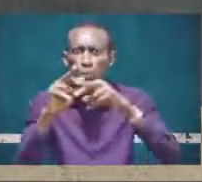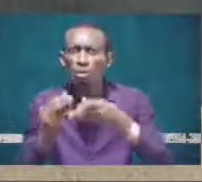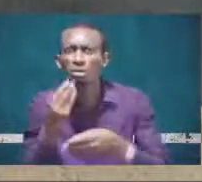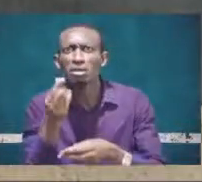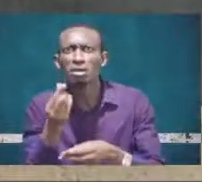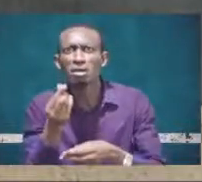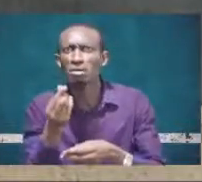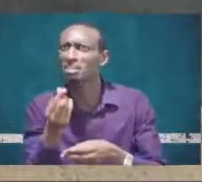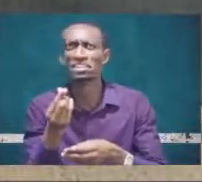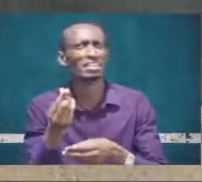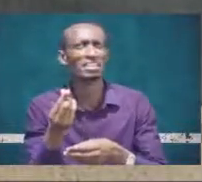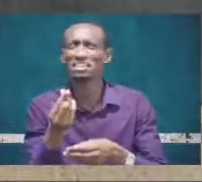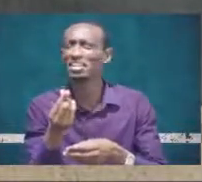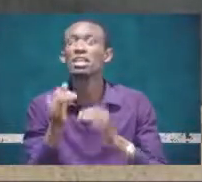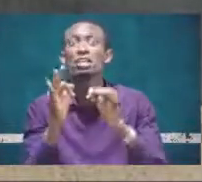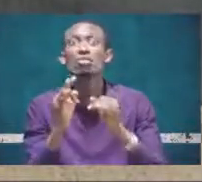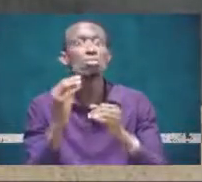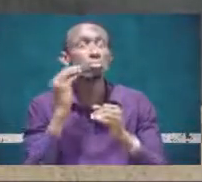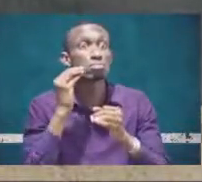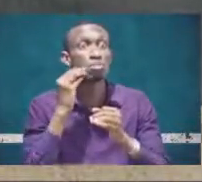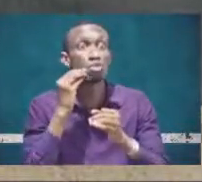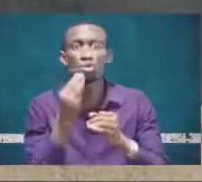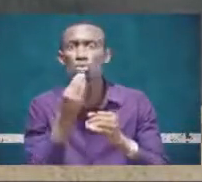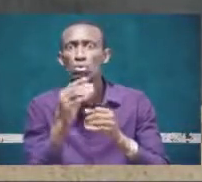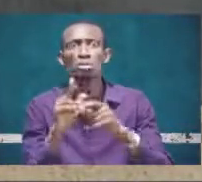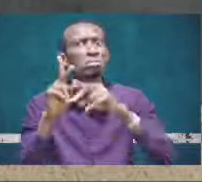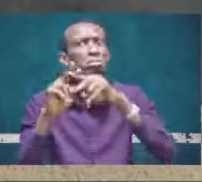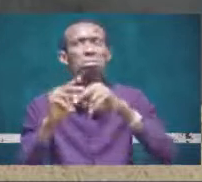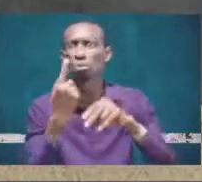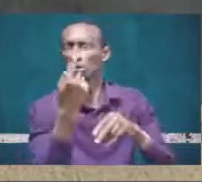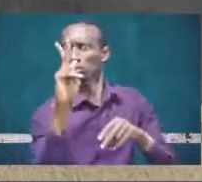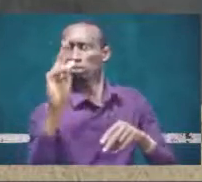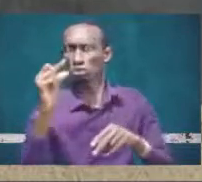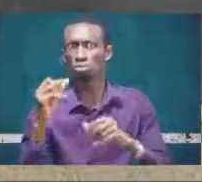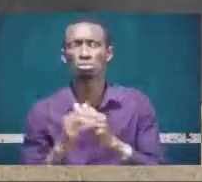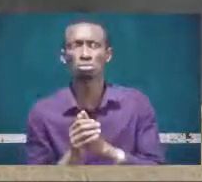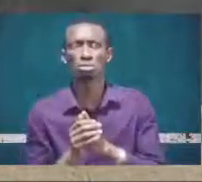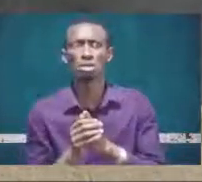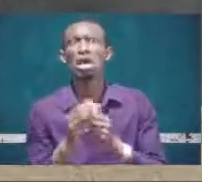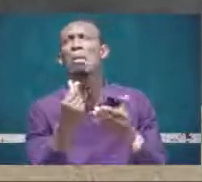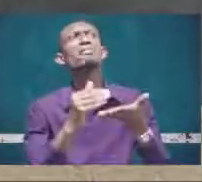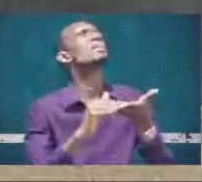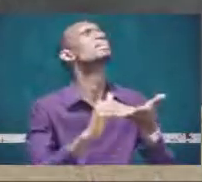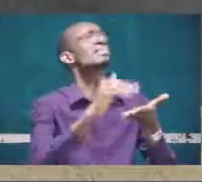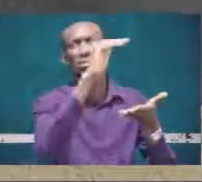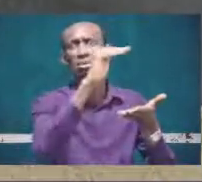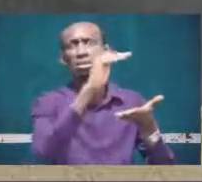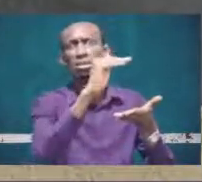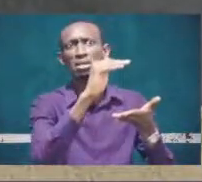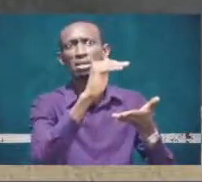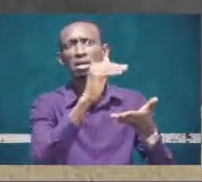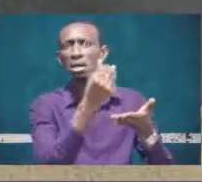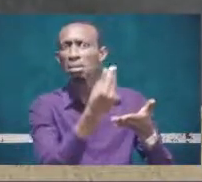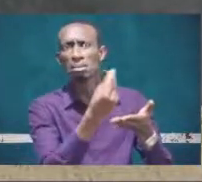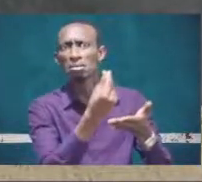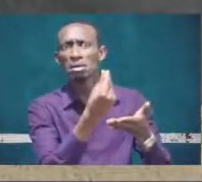you have been consuming 1 kilogram of salt, and maybe at a price, if a price was 200 Rwandan francs